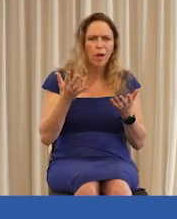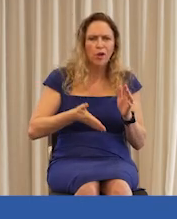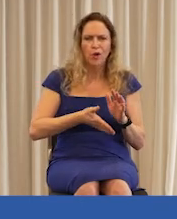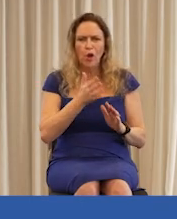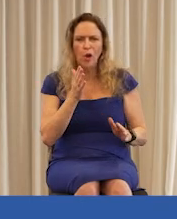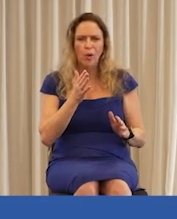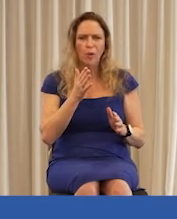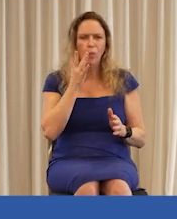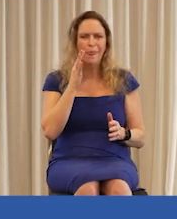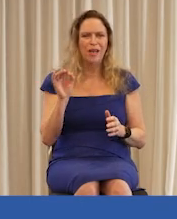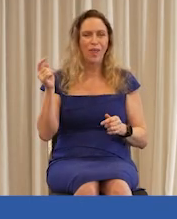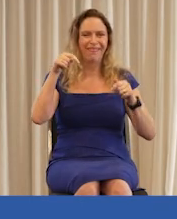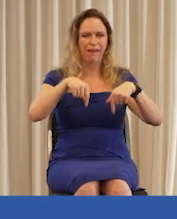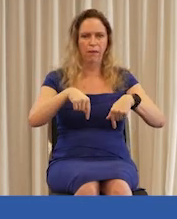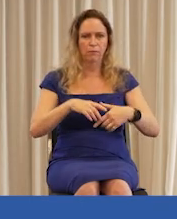gone?